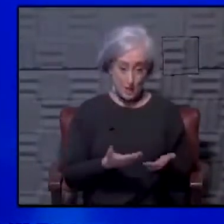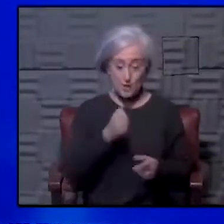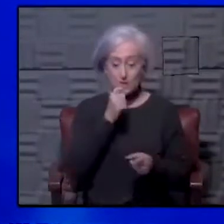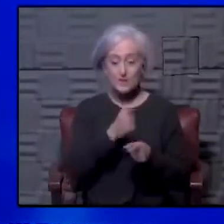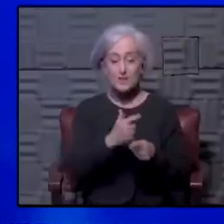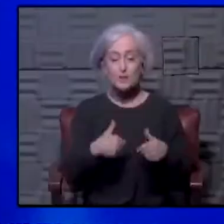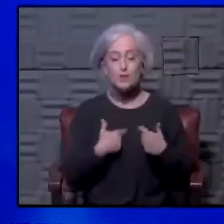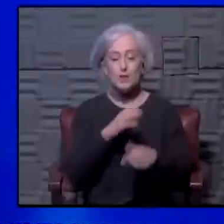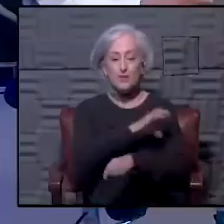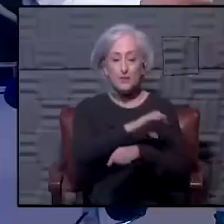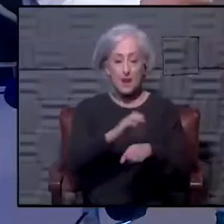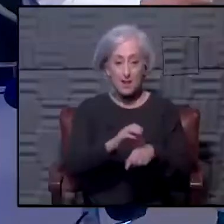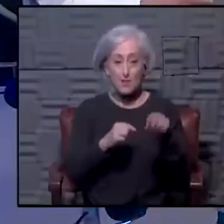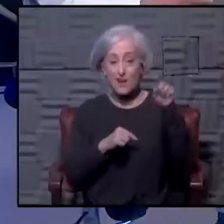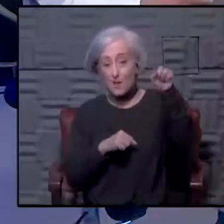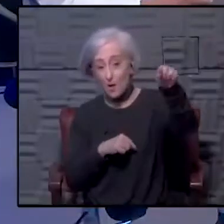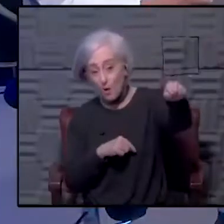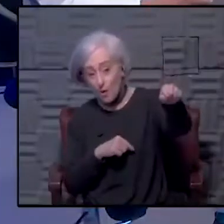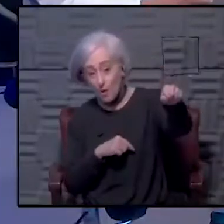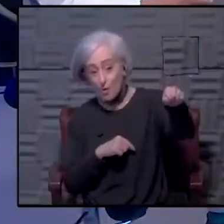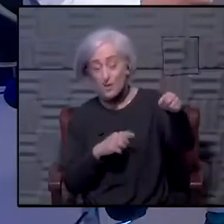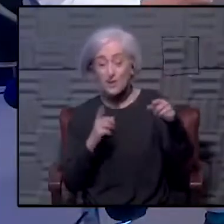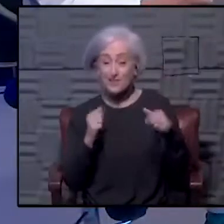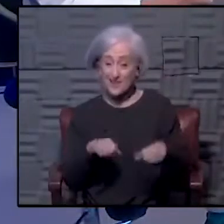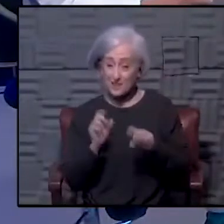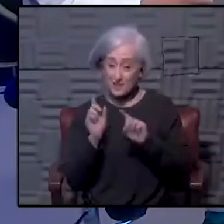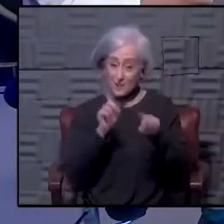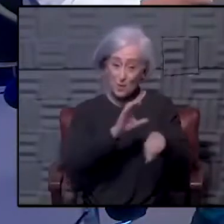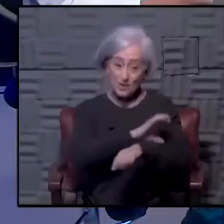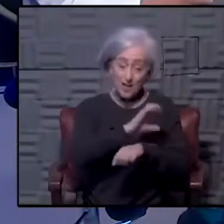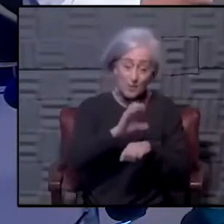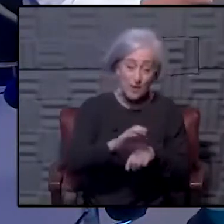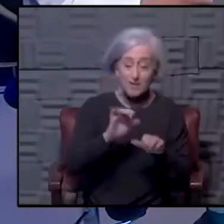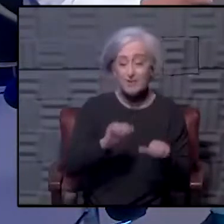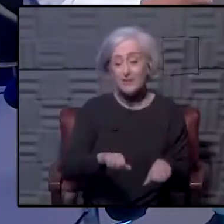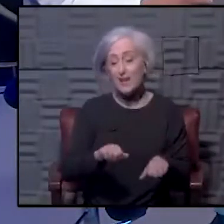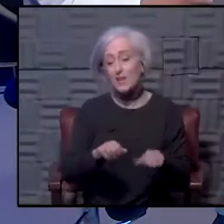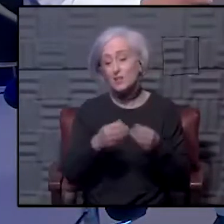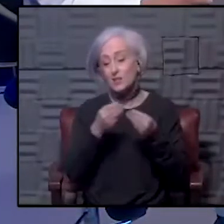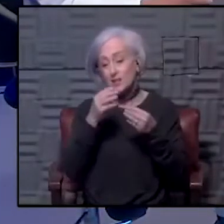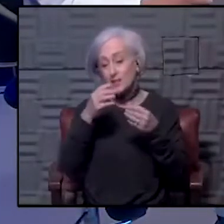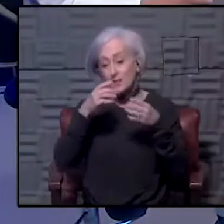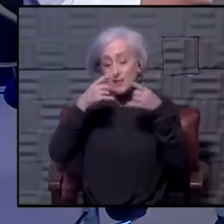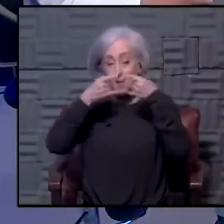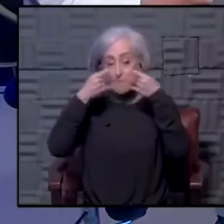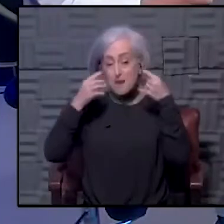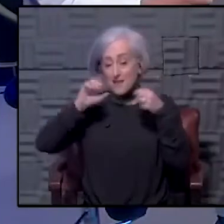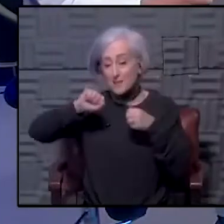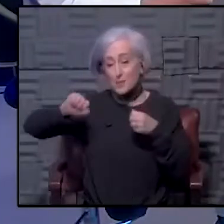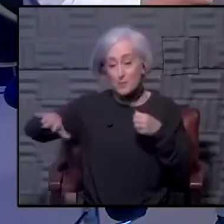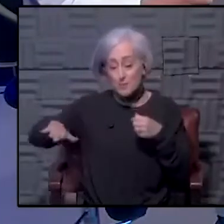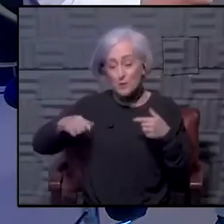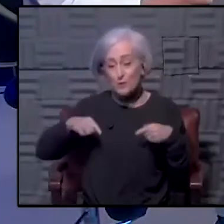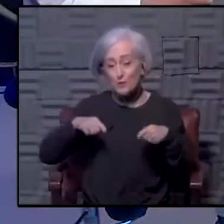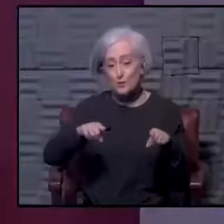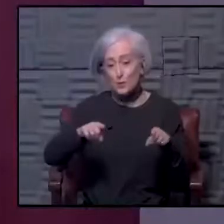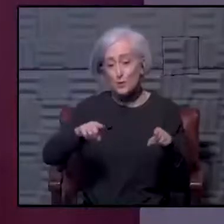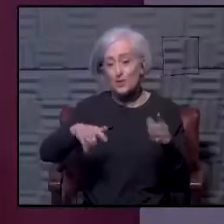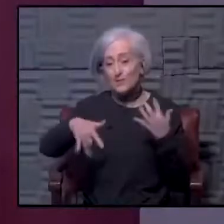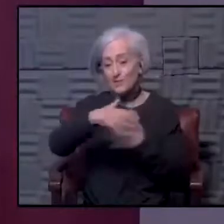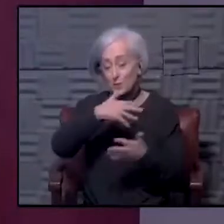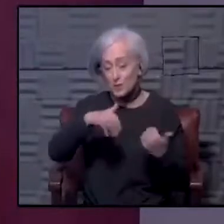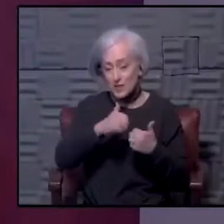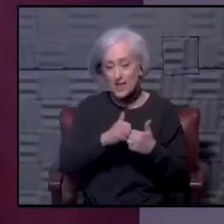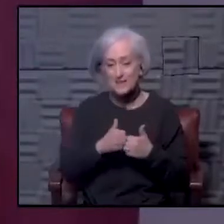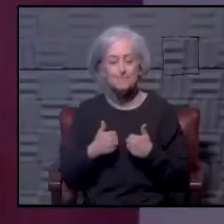go, wants to know, is it safe, and can they take their masks off when they're around each other indoors? My advice doesn't change whether Yeah. you